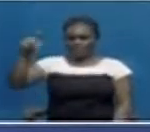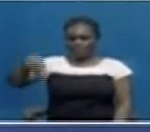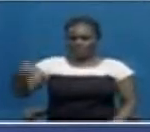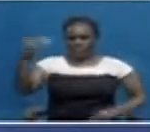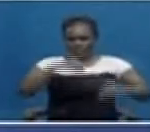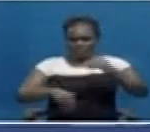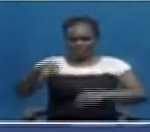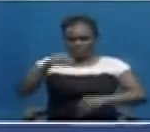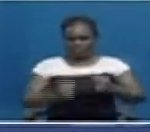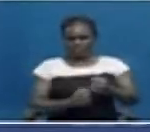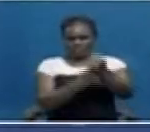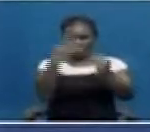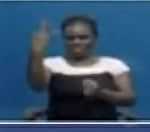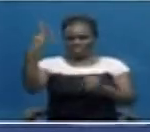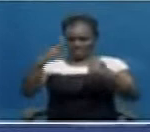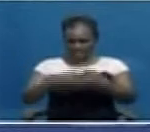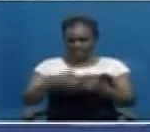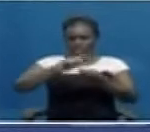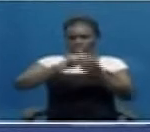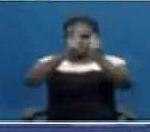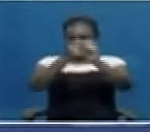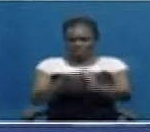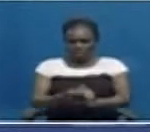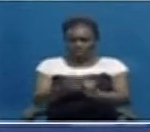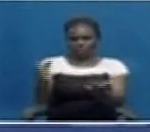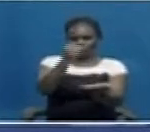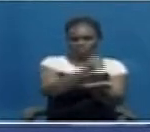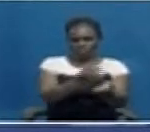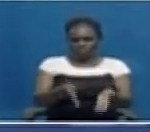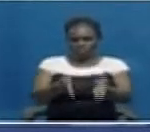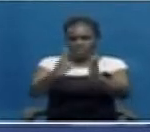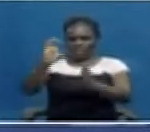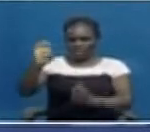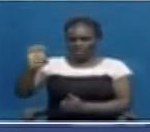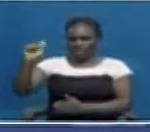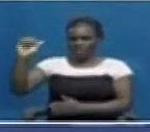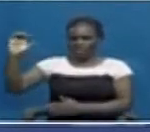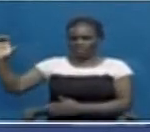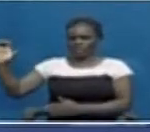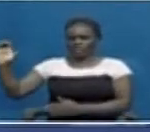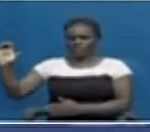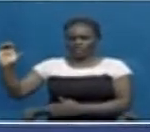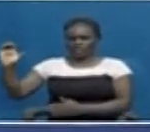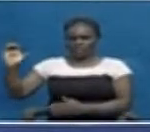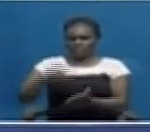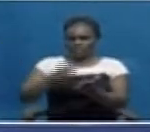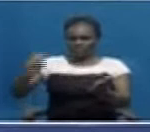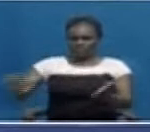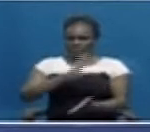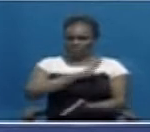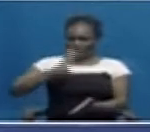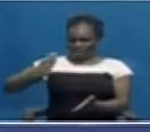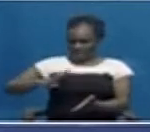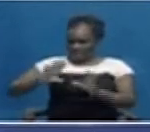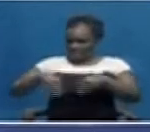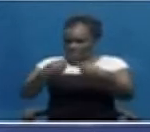voted 70-39, also changed the appointment model for EACC commissioners by removing a recruitment panel and giving